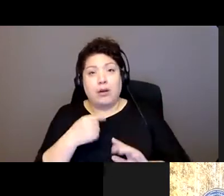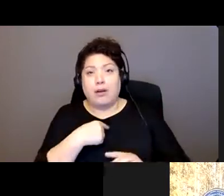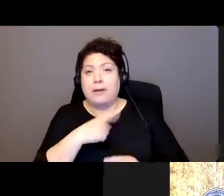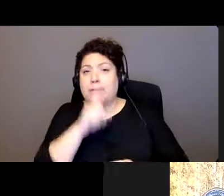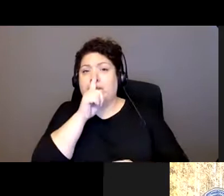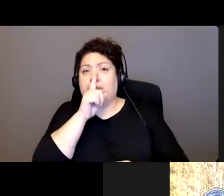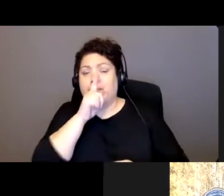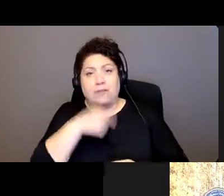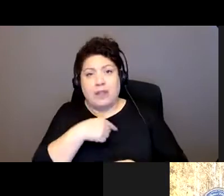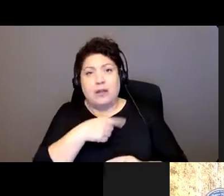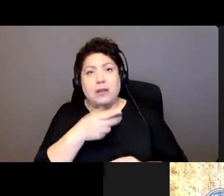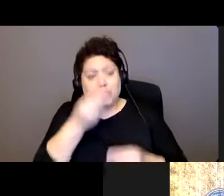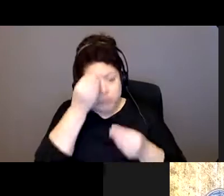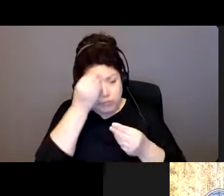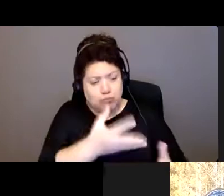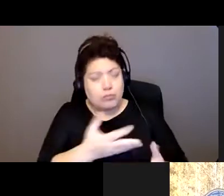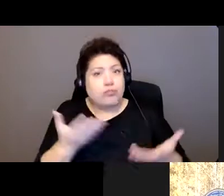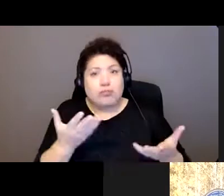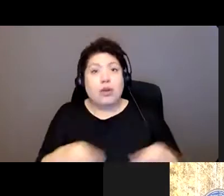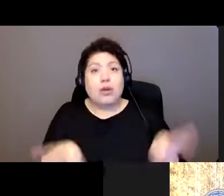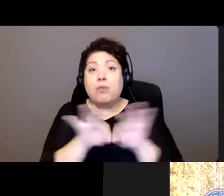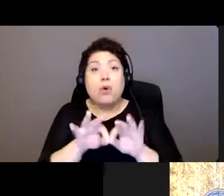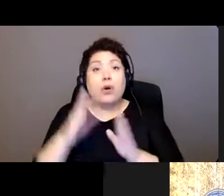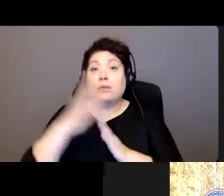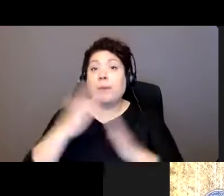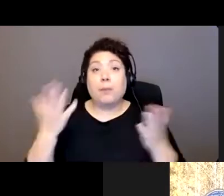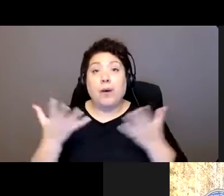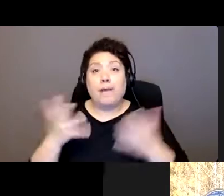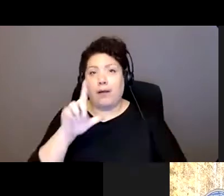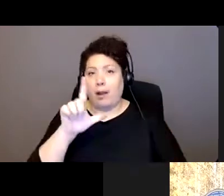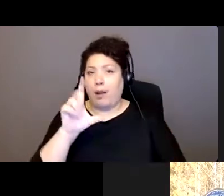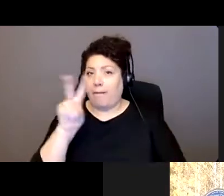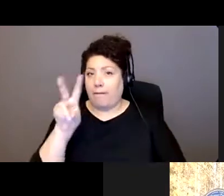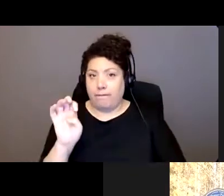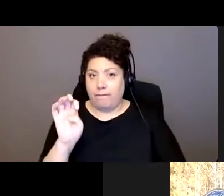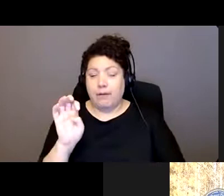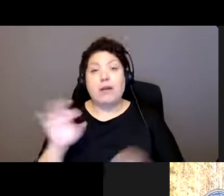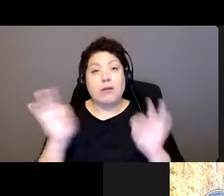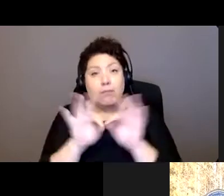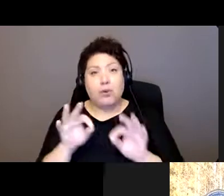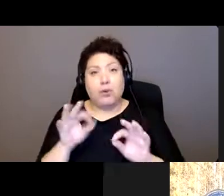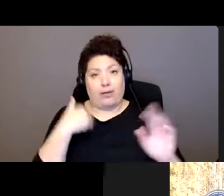told my kids that. I just told them that love was the most important thing in our lives, to respect each other.